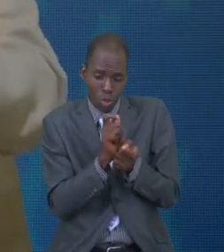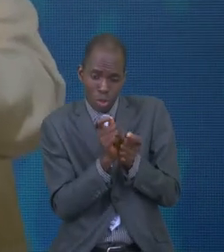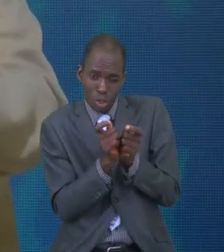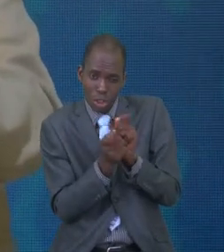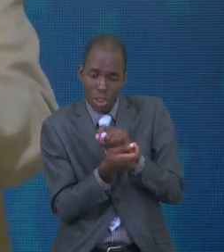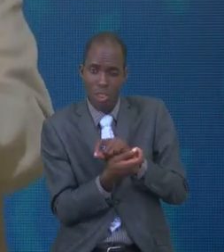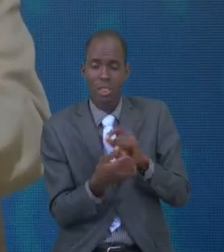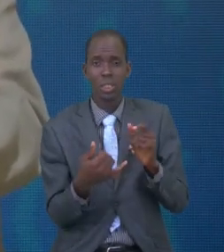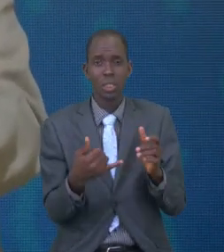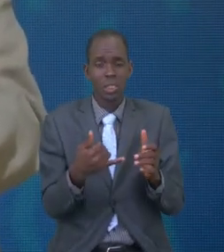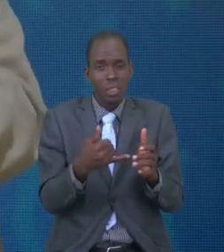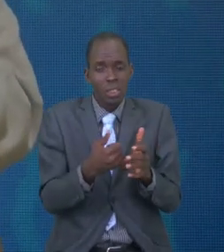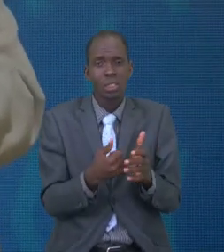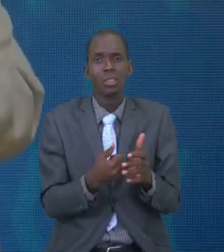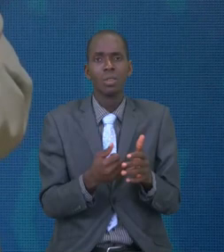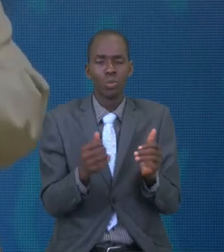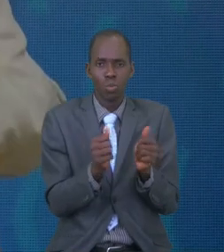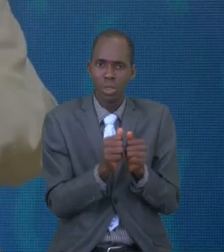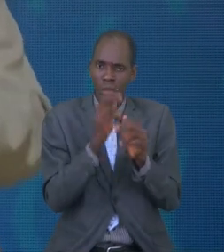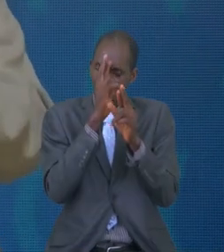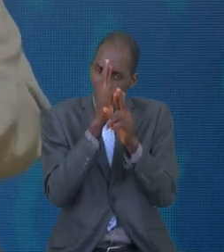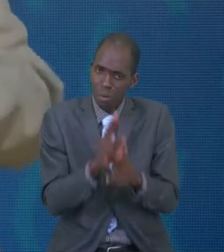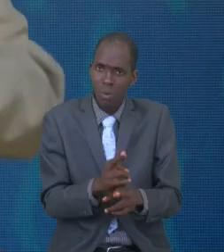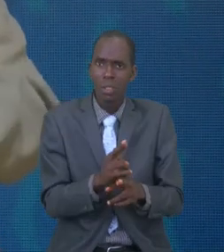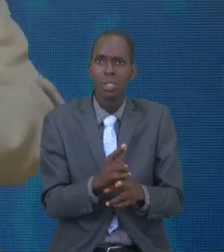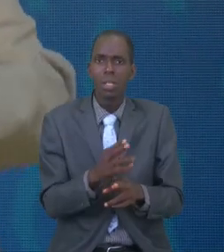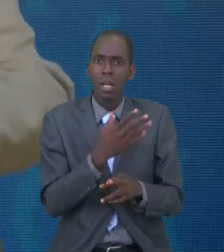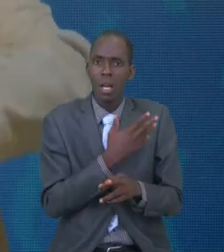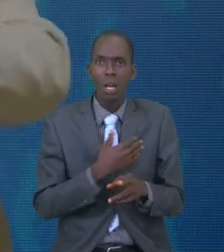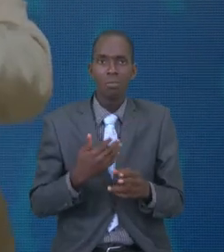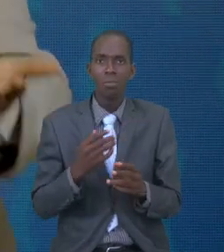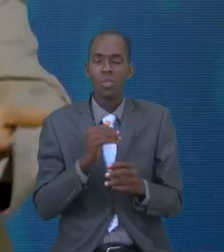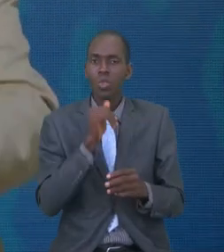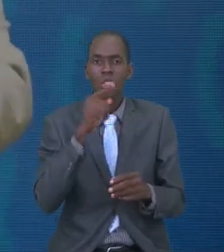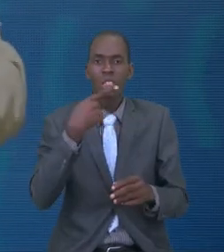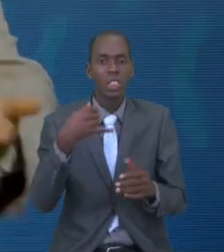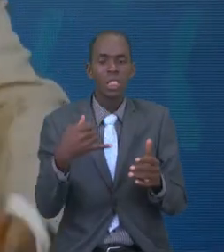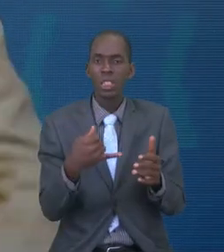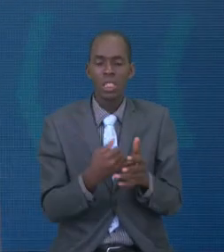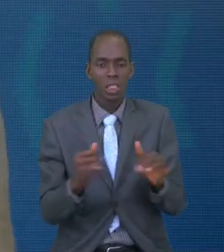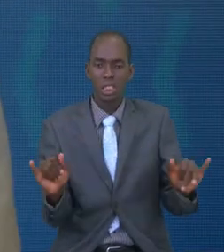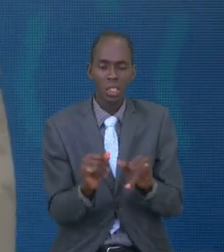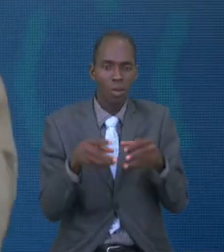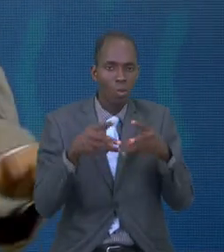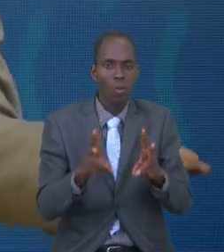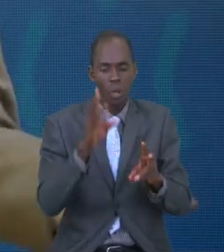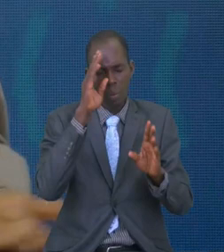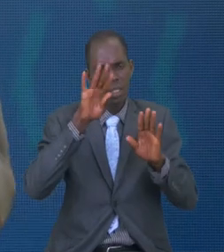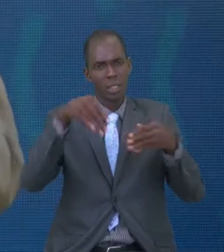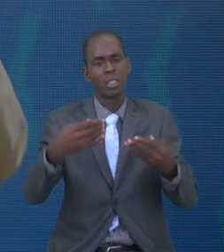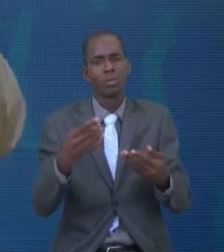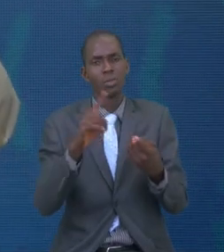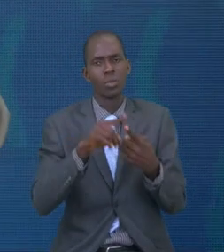another tone and turn your mouth to the other side and deliver the message like a son? Why did you say